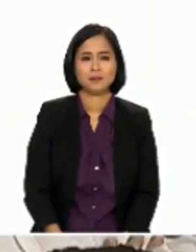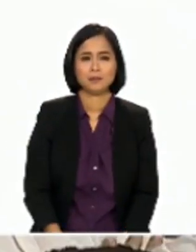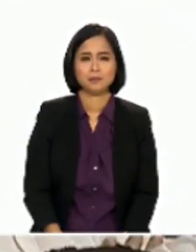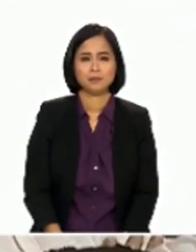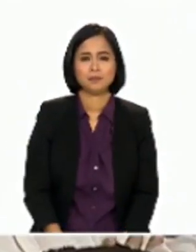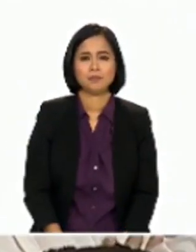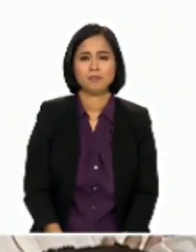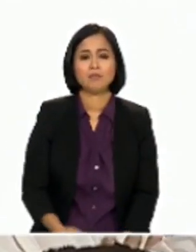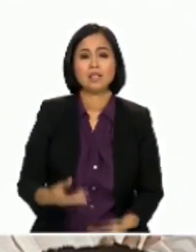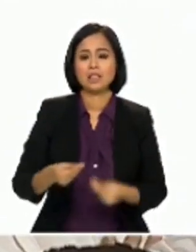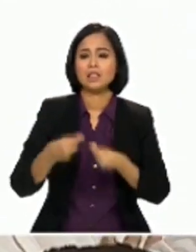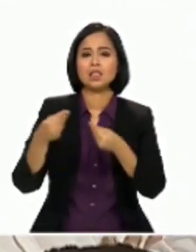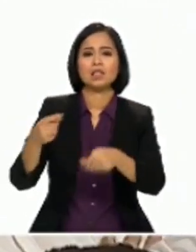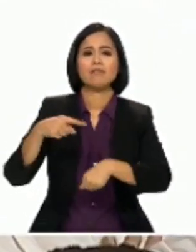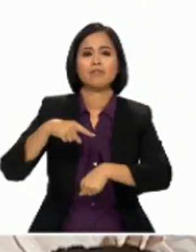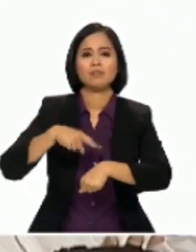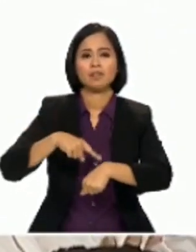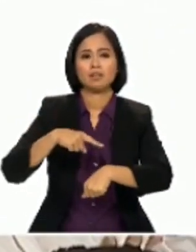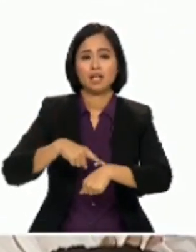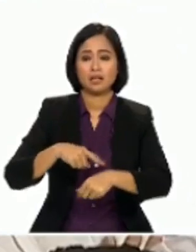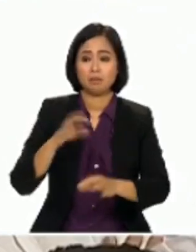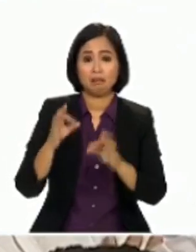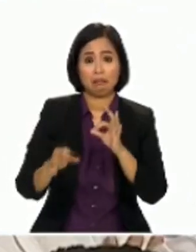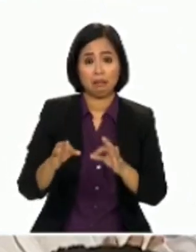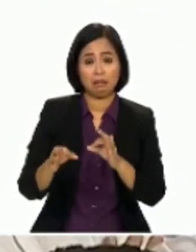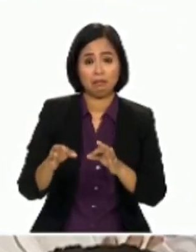Give him time, and if he cannot,